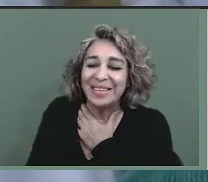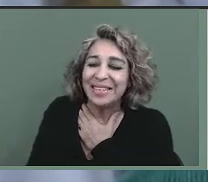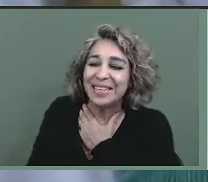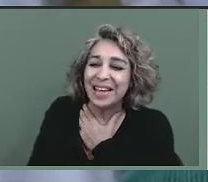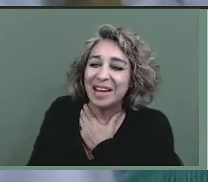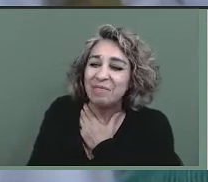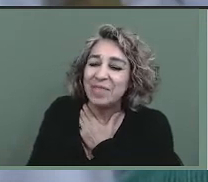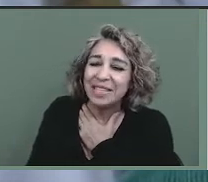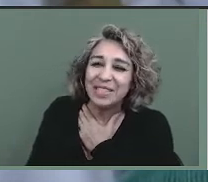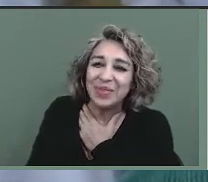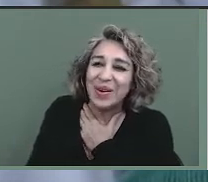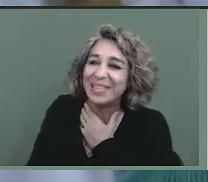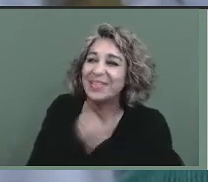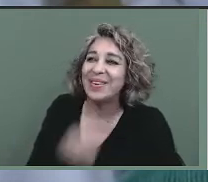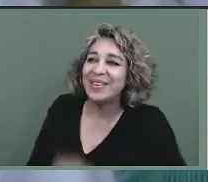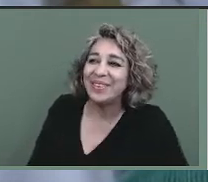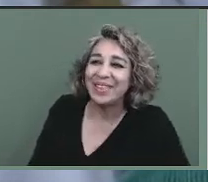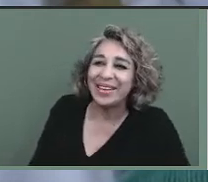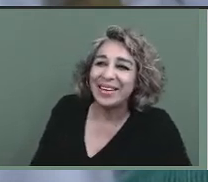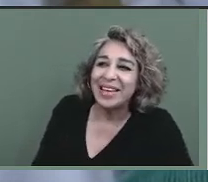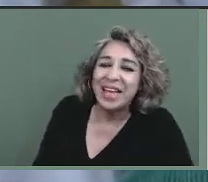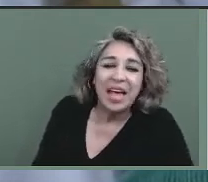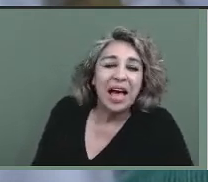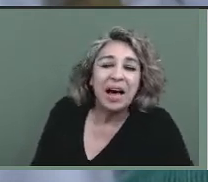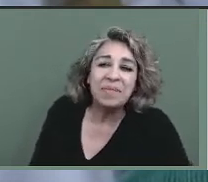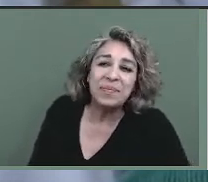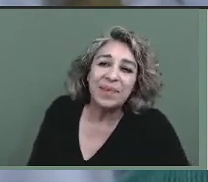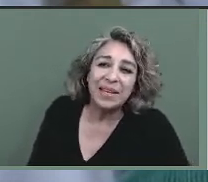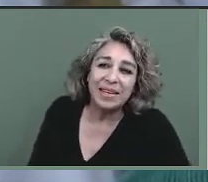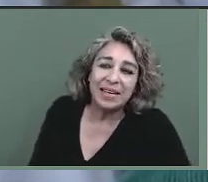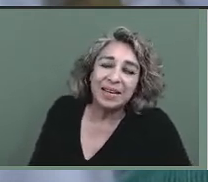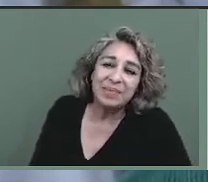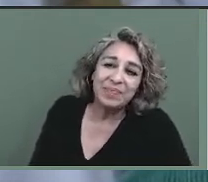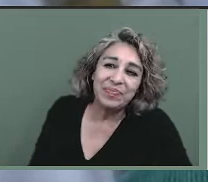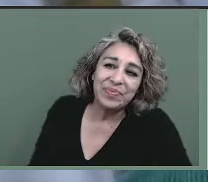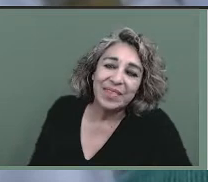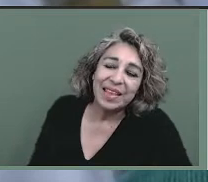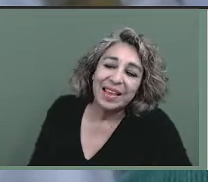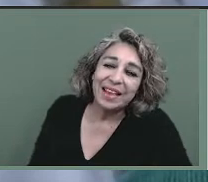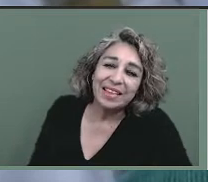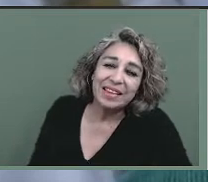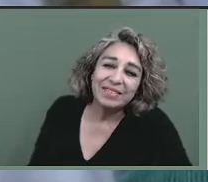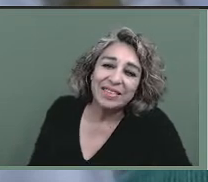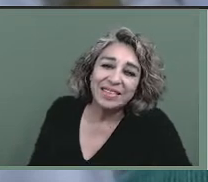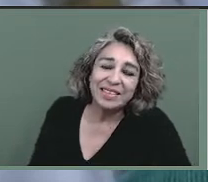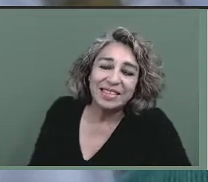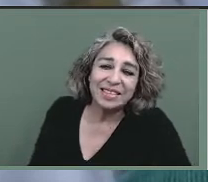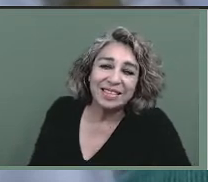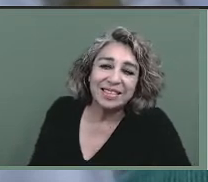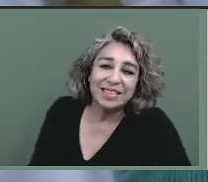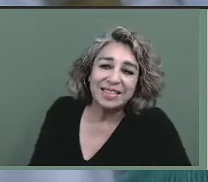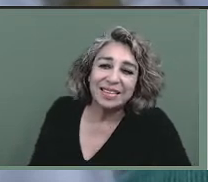was it. That's as far as I'm going with it. But I thought it was